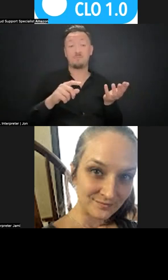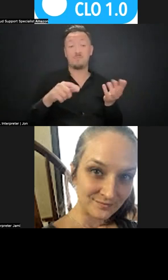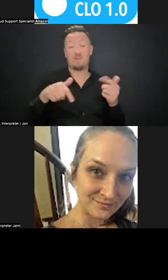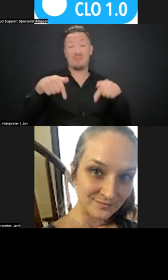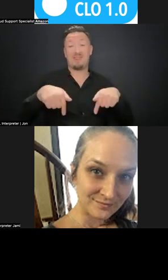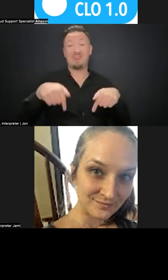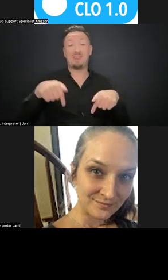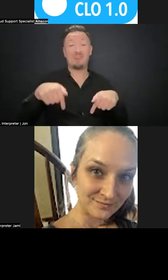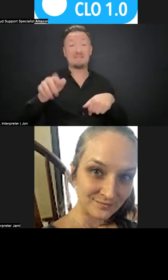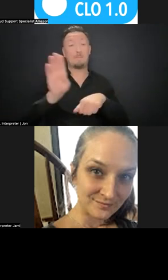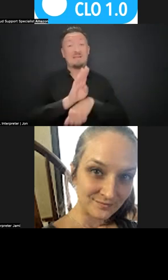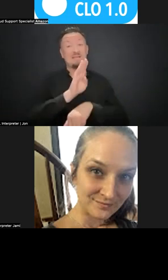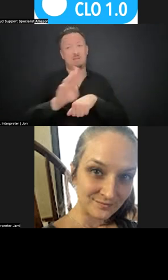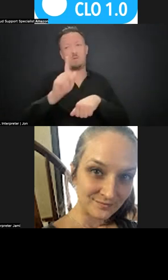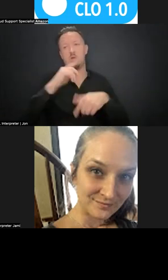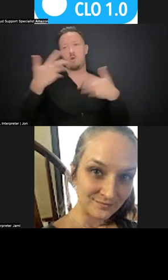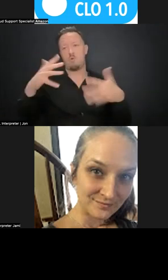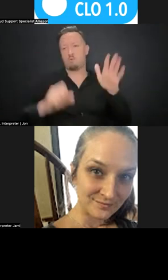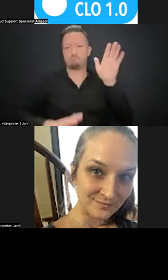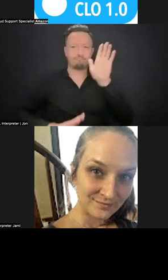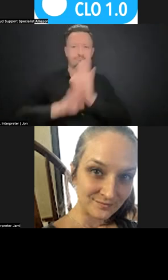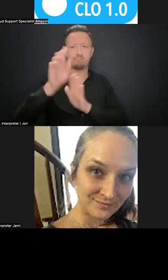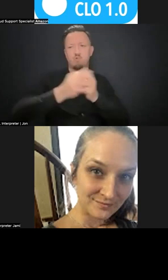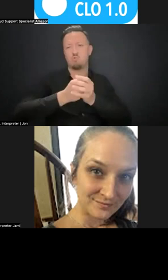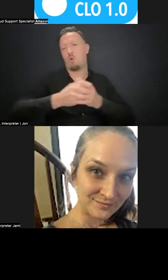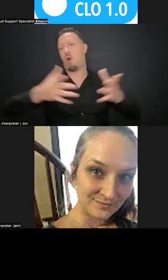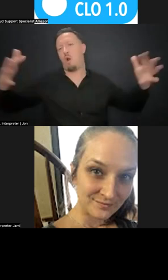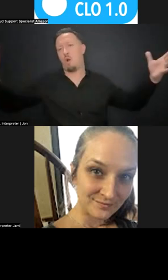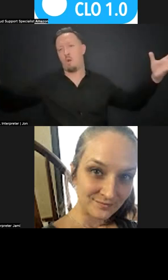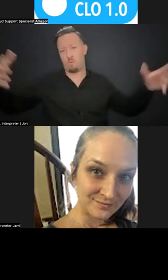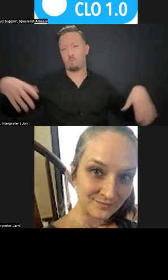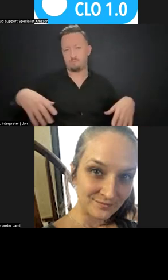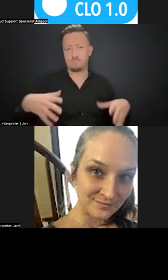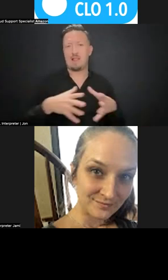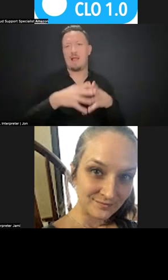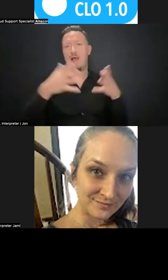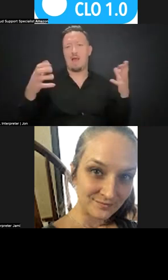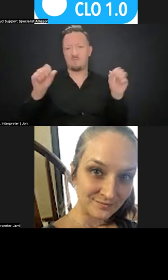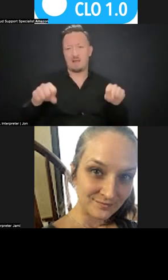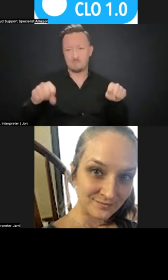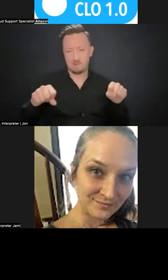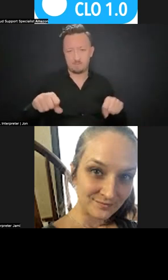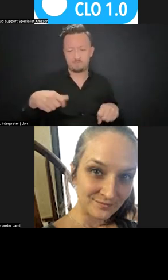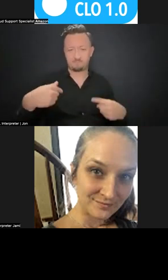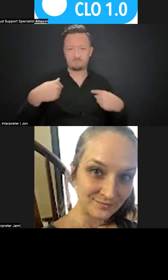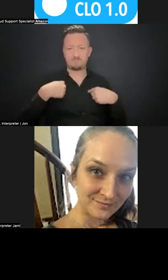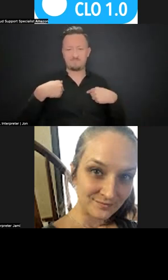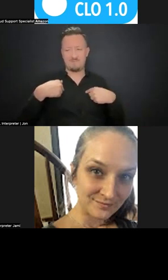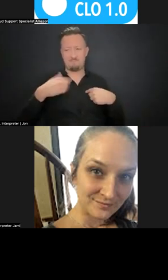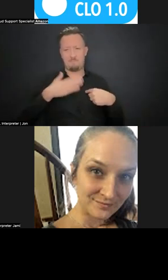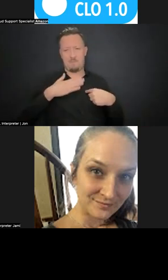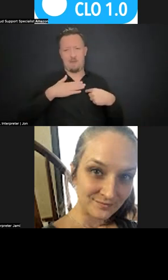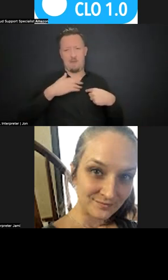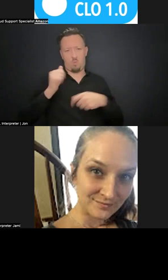growing. I can vouch for it. I'm coming from the industry. From the financial side, the role I